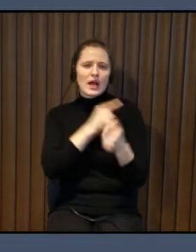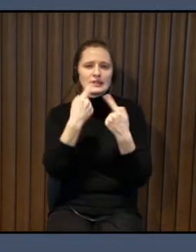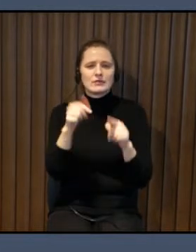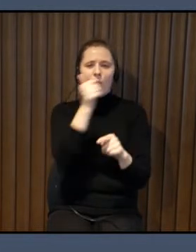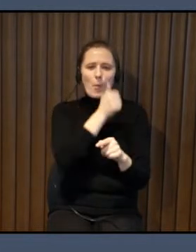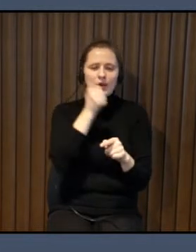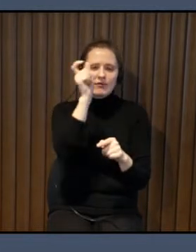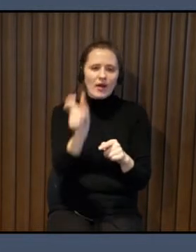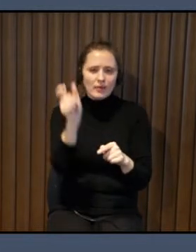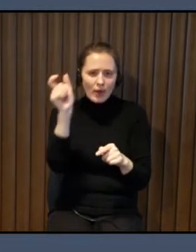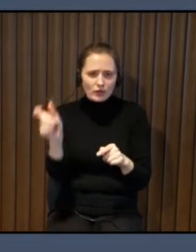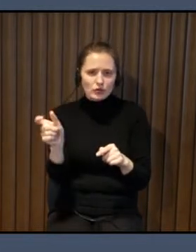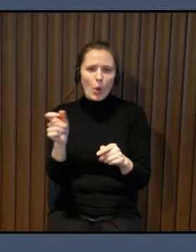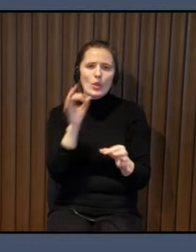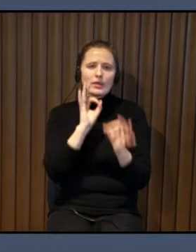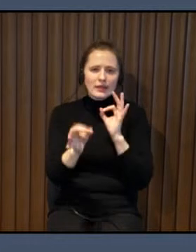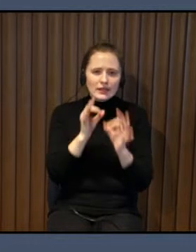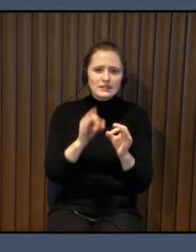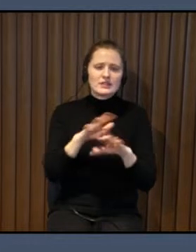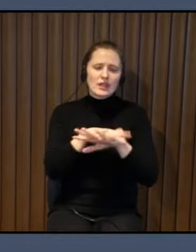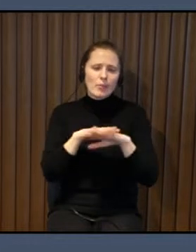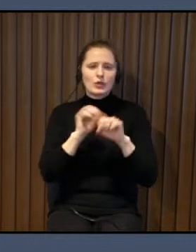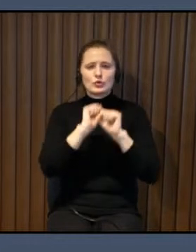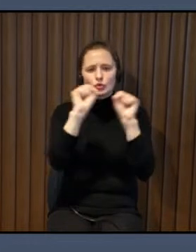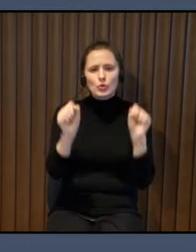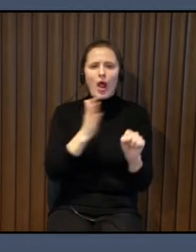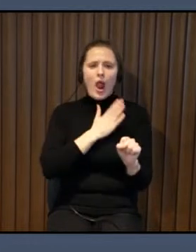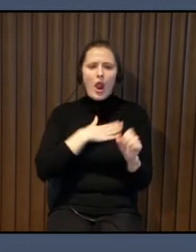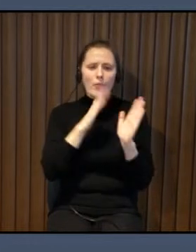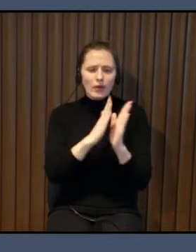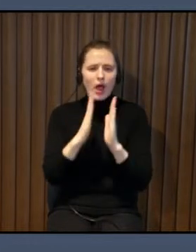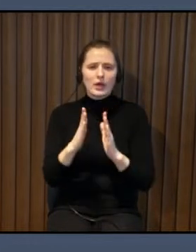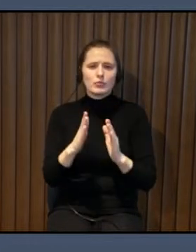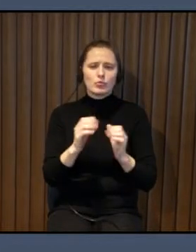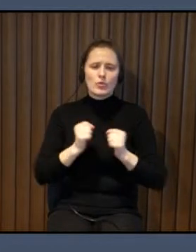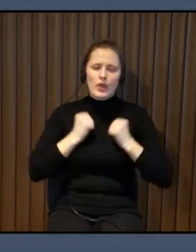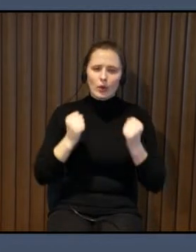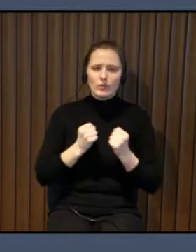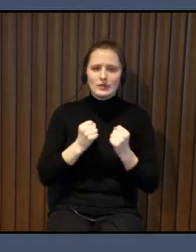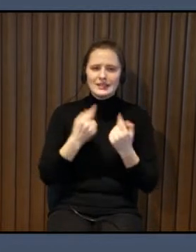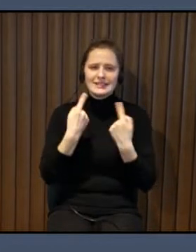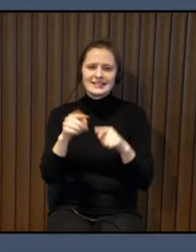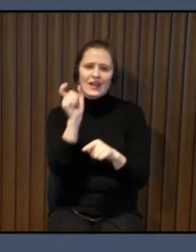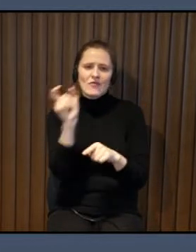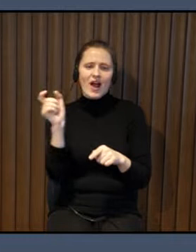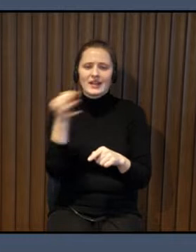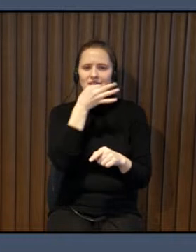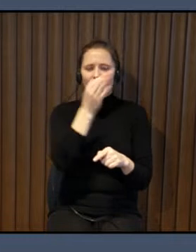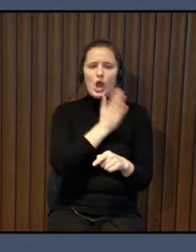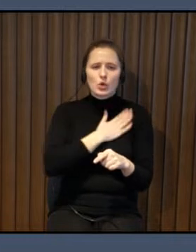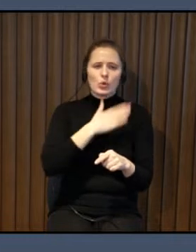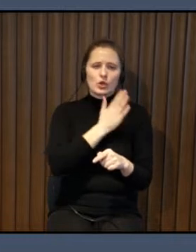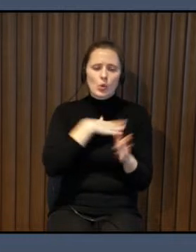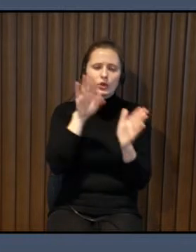being constructed, that means that that municipality or that management of that building